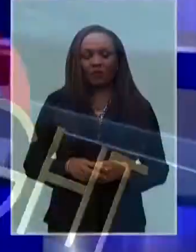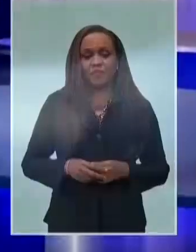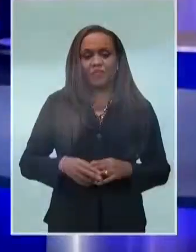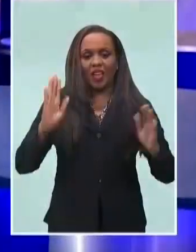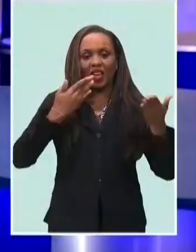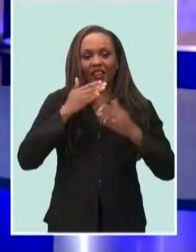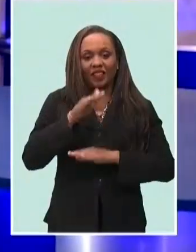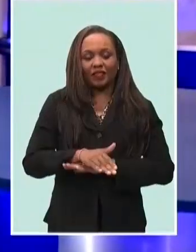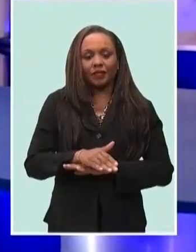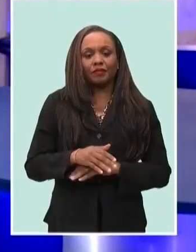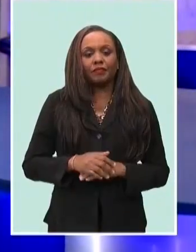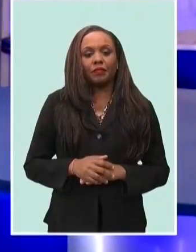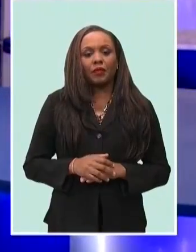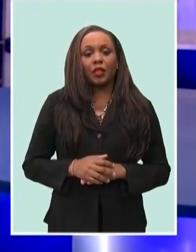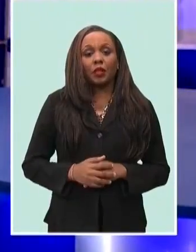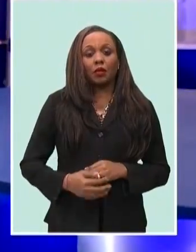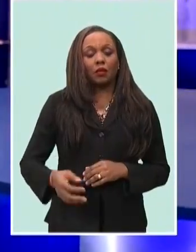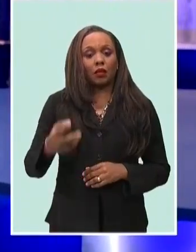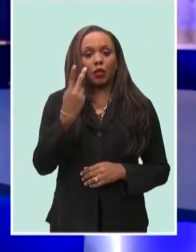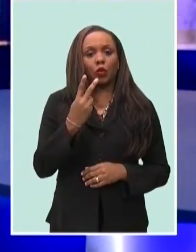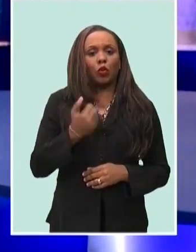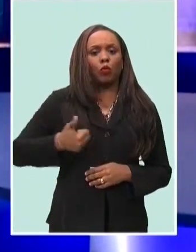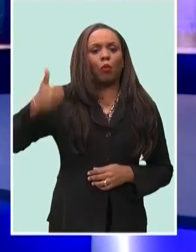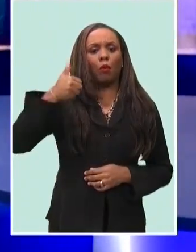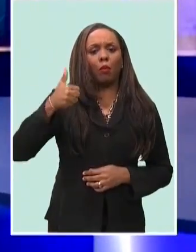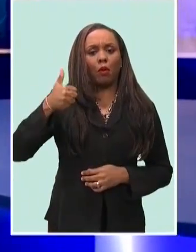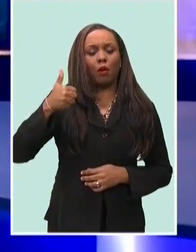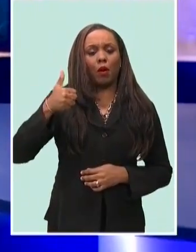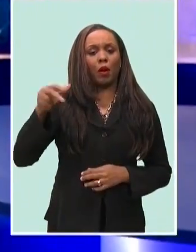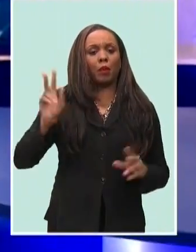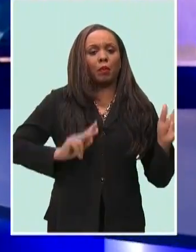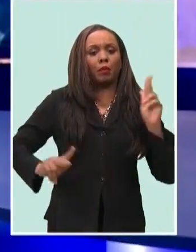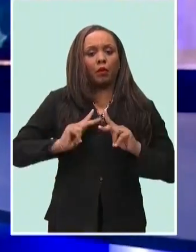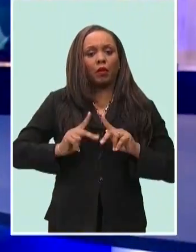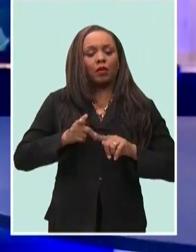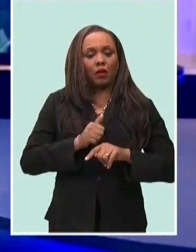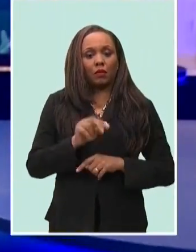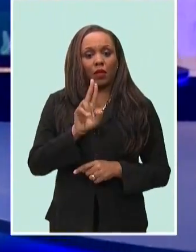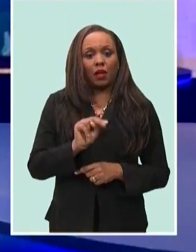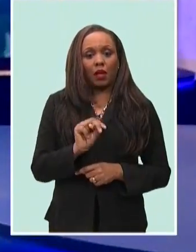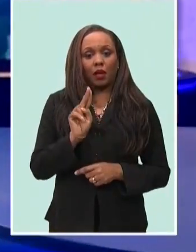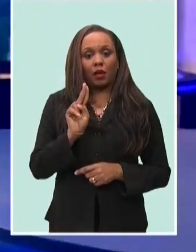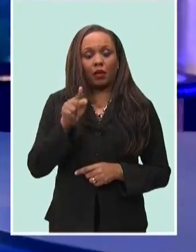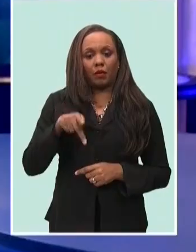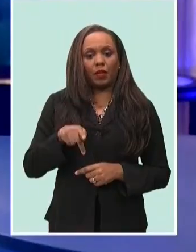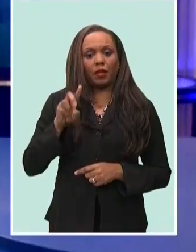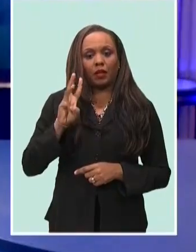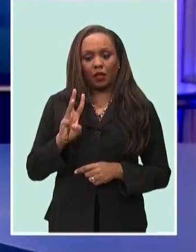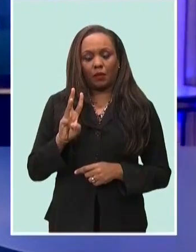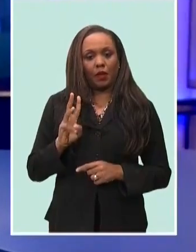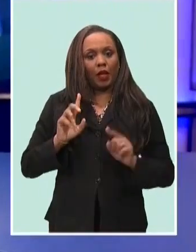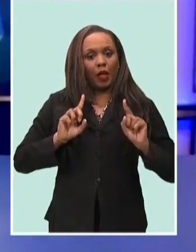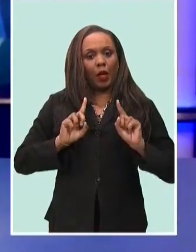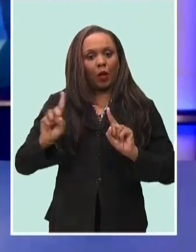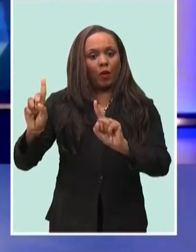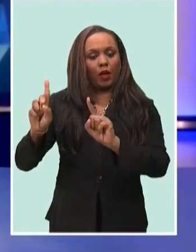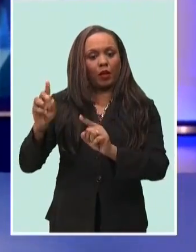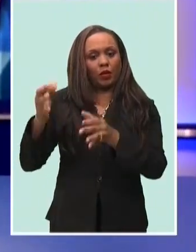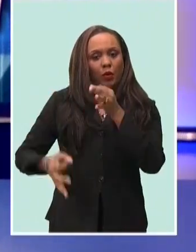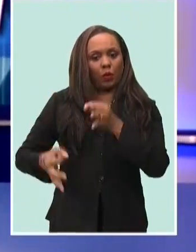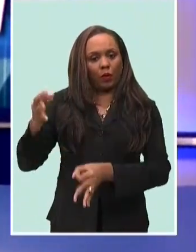Well, in our top story, the two top officials at the island's largest public sector union are heading for a showdown in the